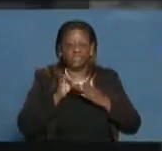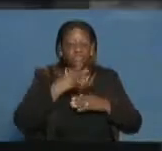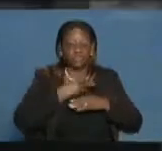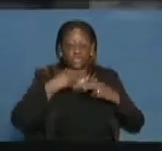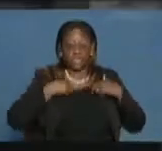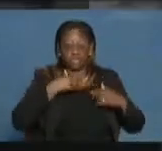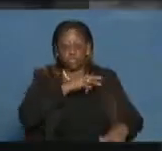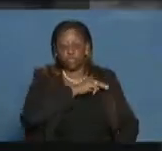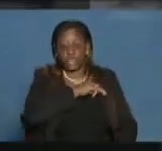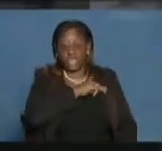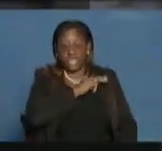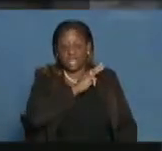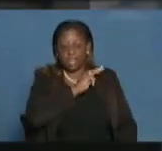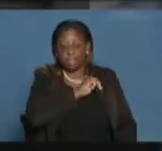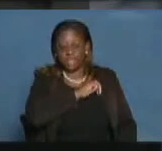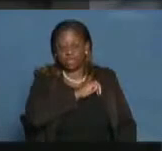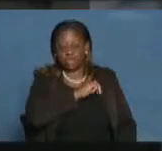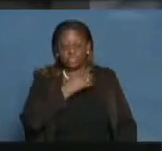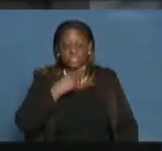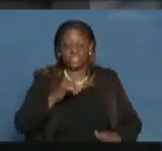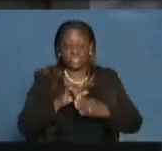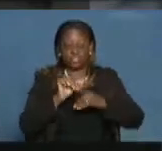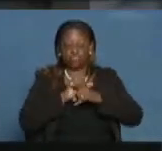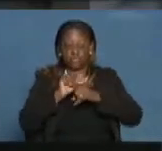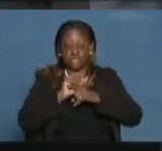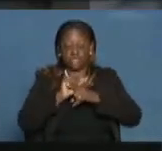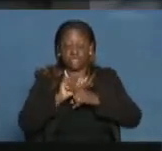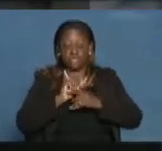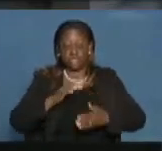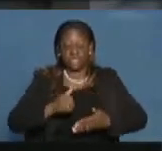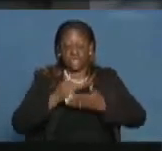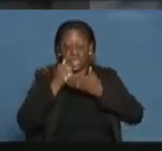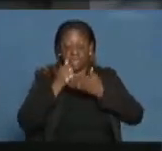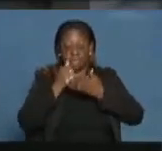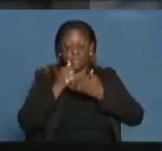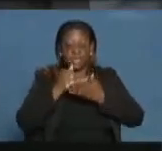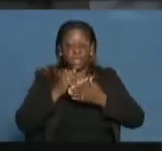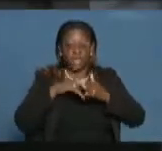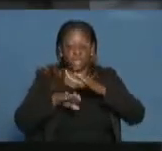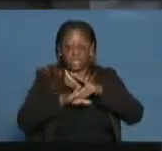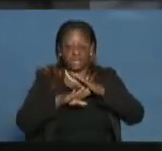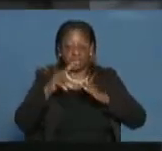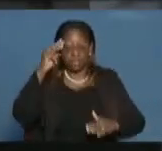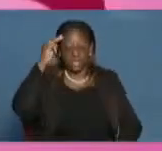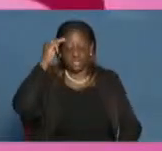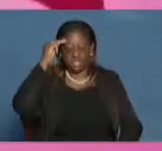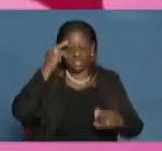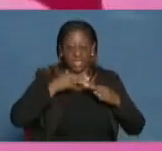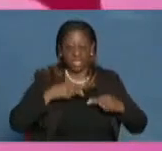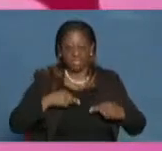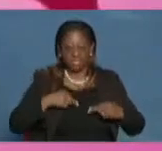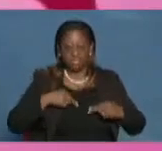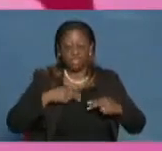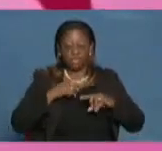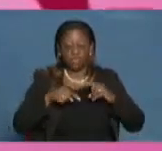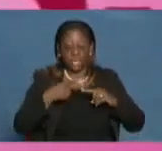Wayne Monroe adding that the training will allow BDOCs to meet requirements under the Mental Health Act and allow staff to identify when intervention